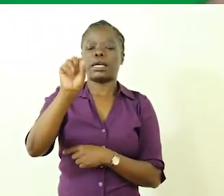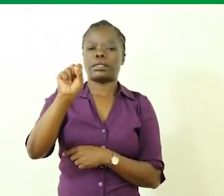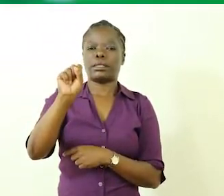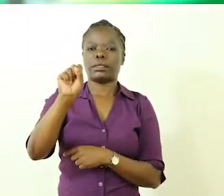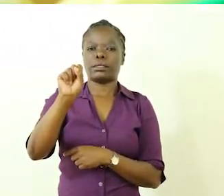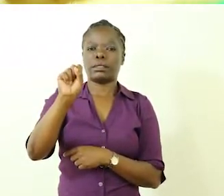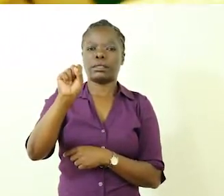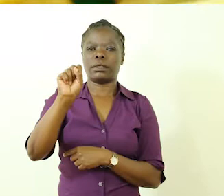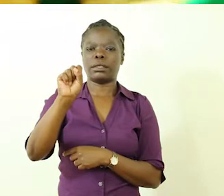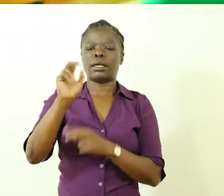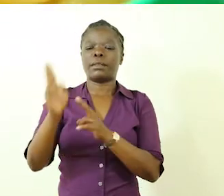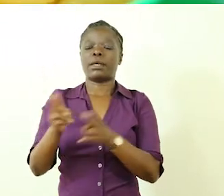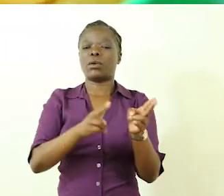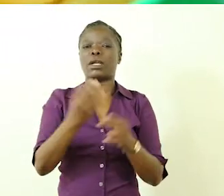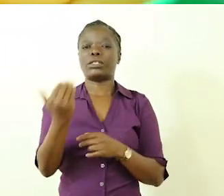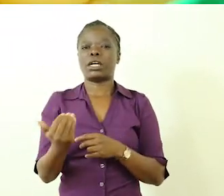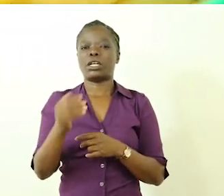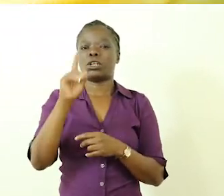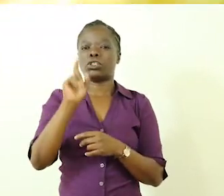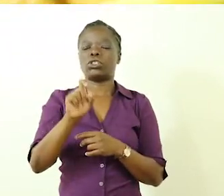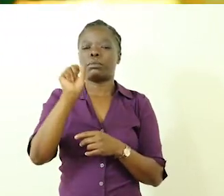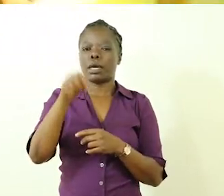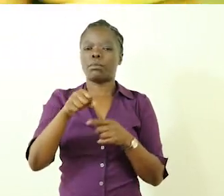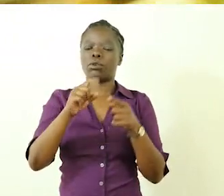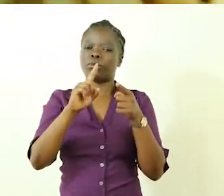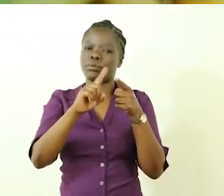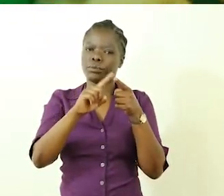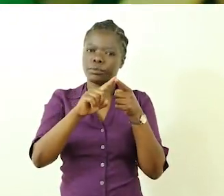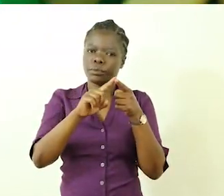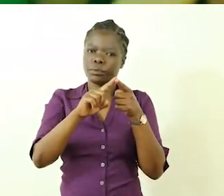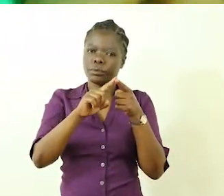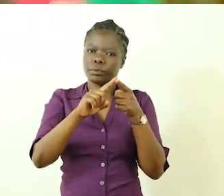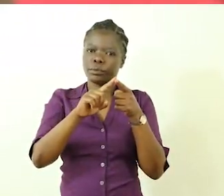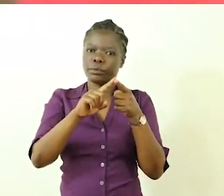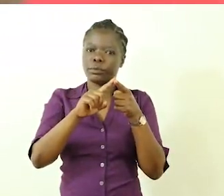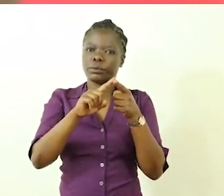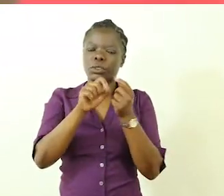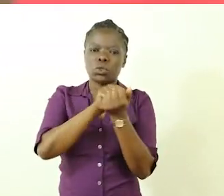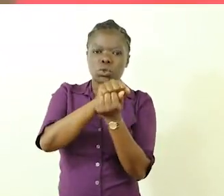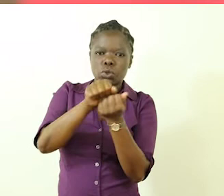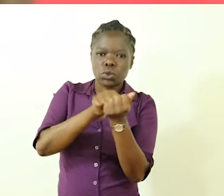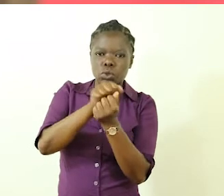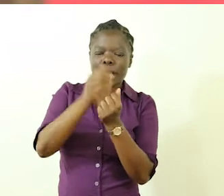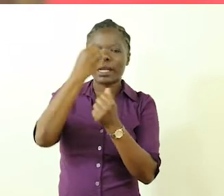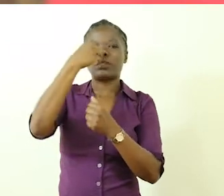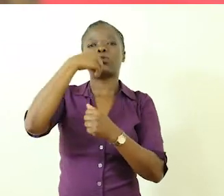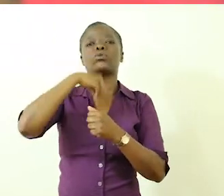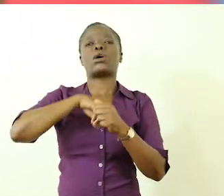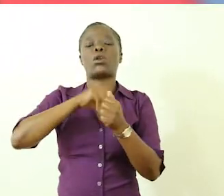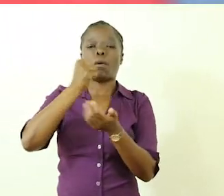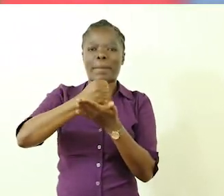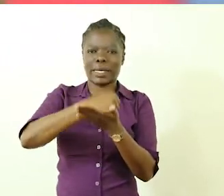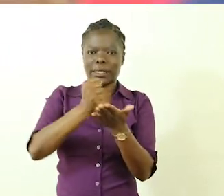ADLS. The regular child should be able to chew and swallow